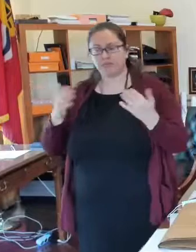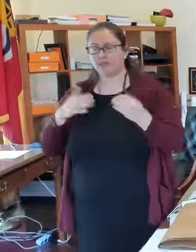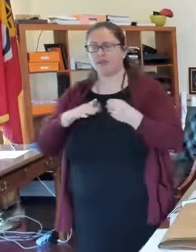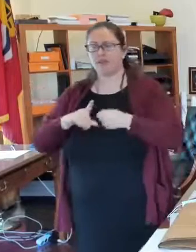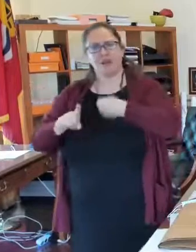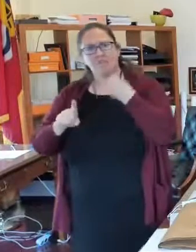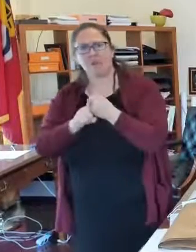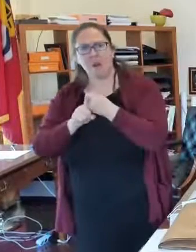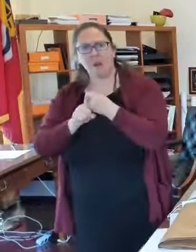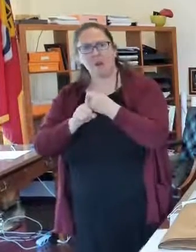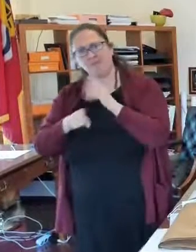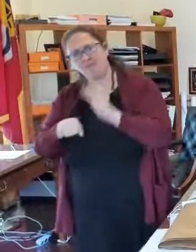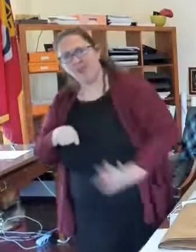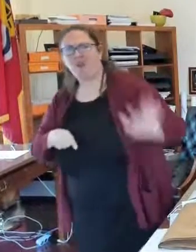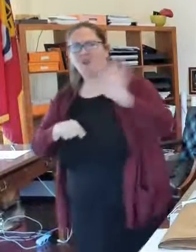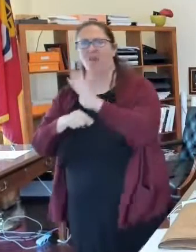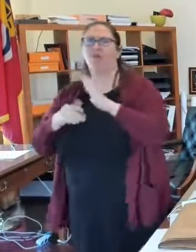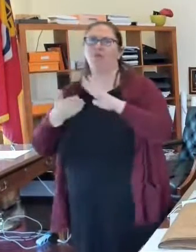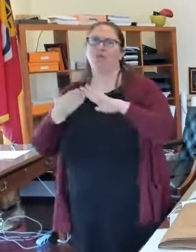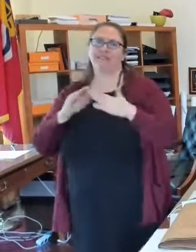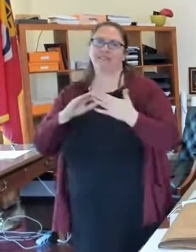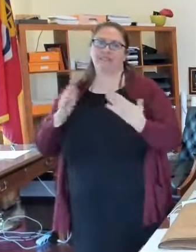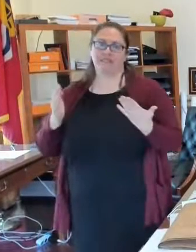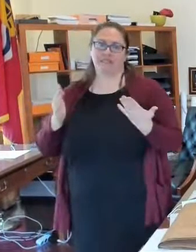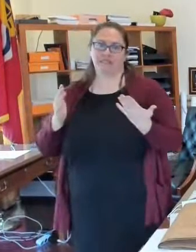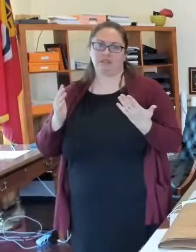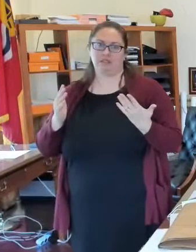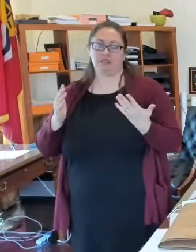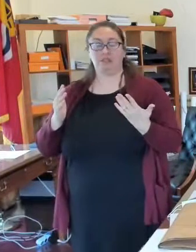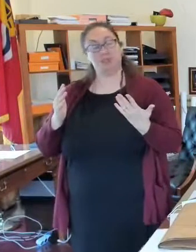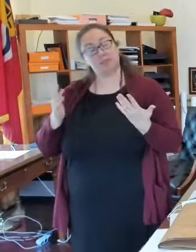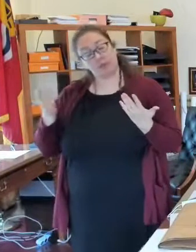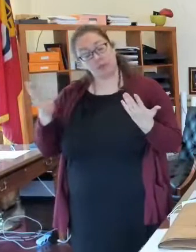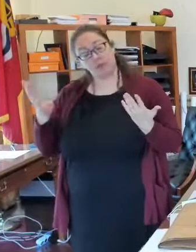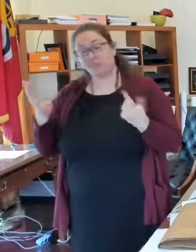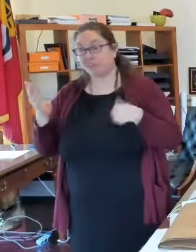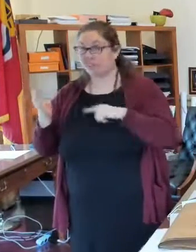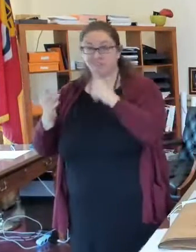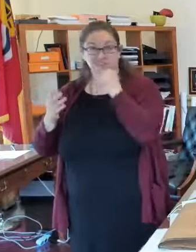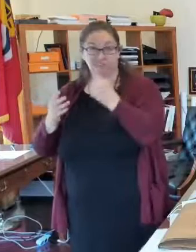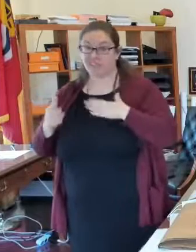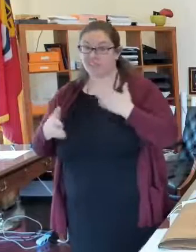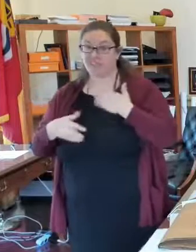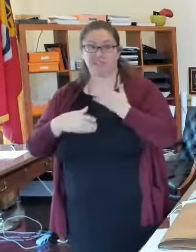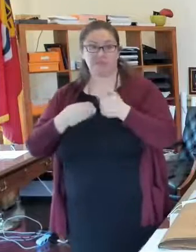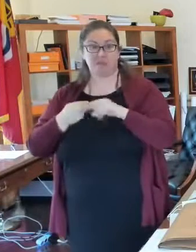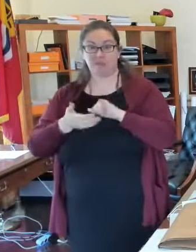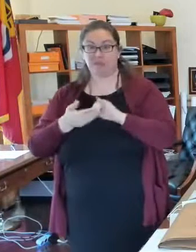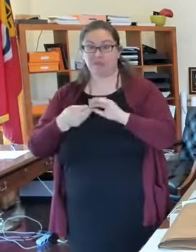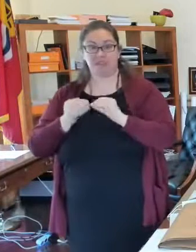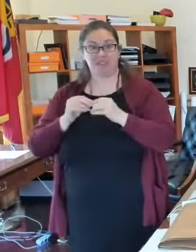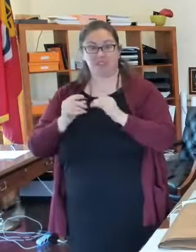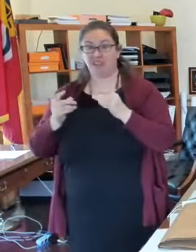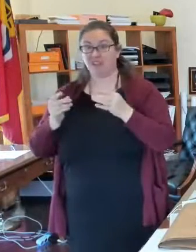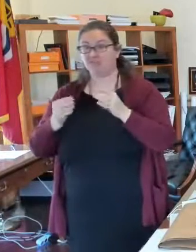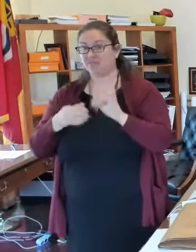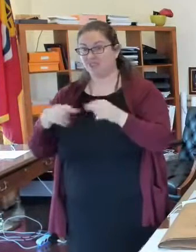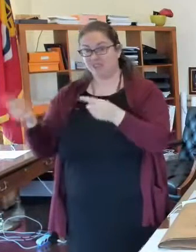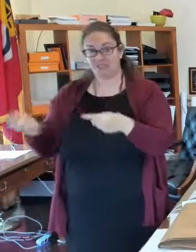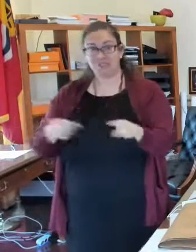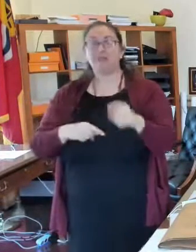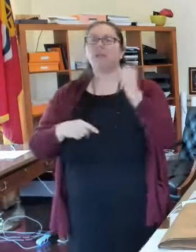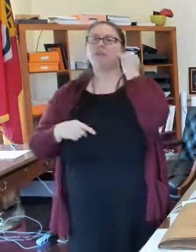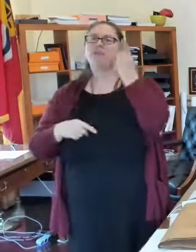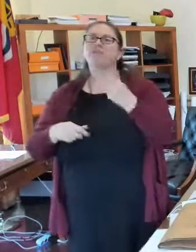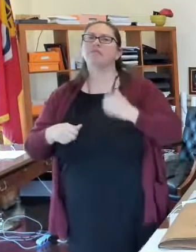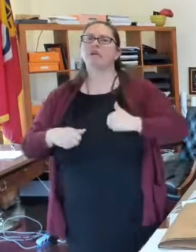city. So that is certainly something that we're unhappy about, and we understand that if you live on